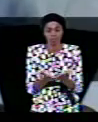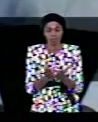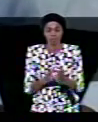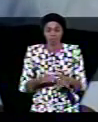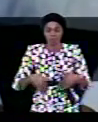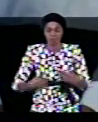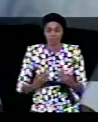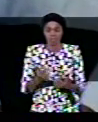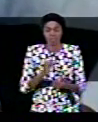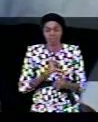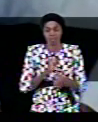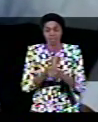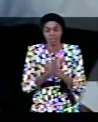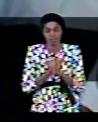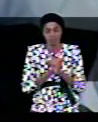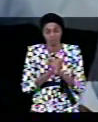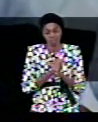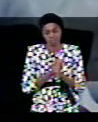Holy Bible,